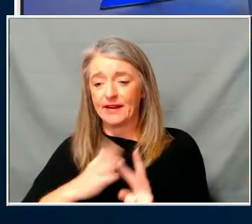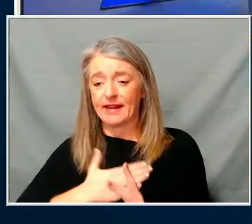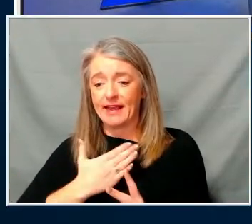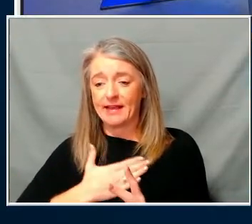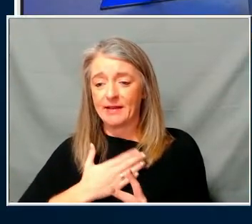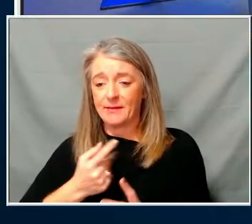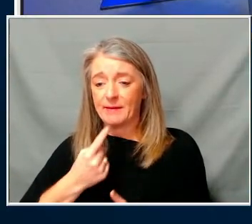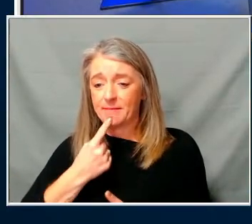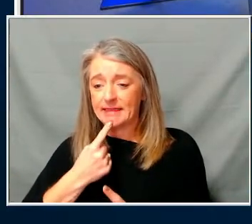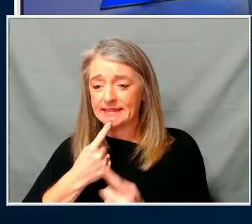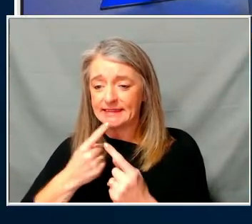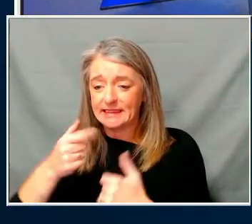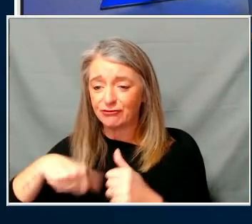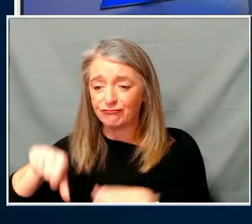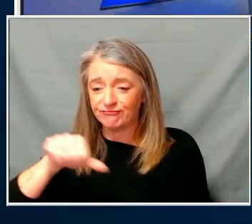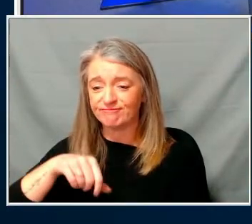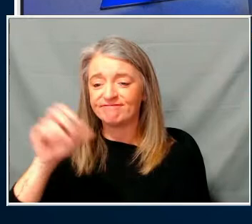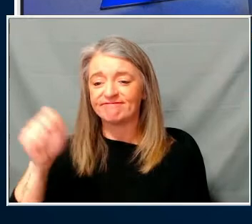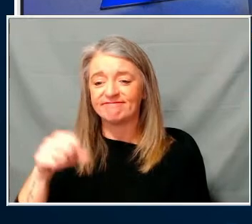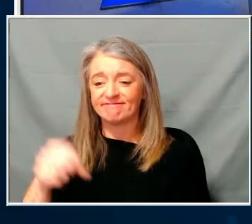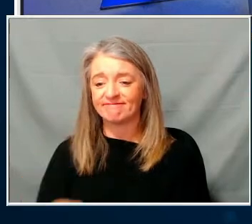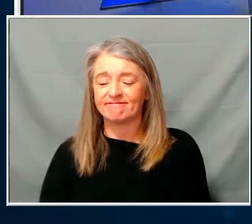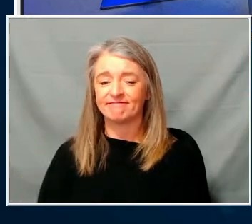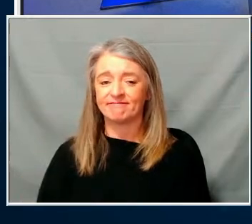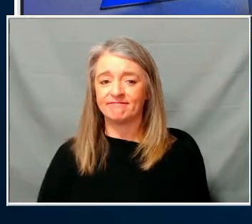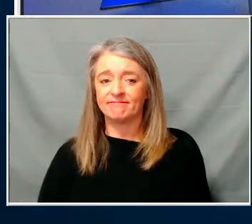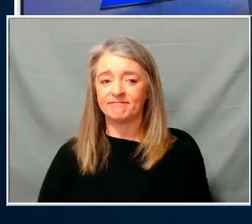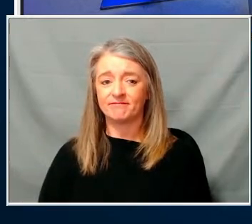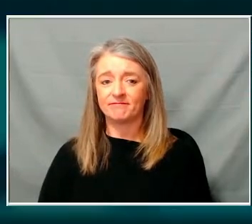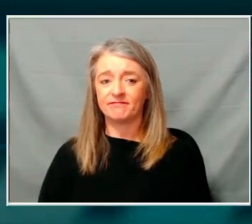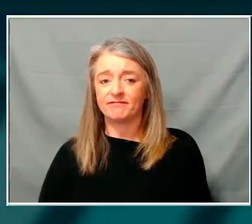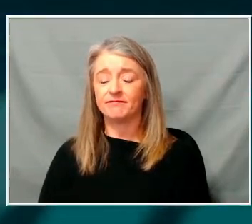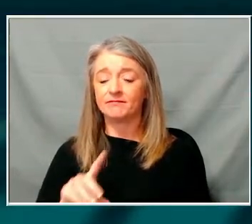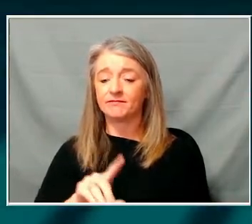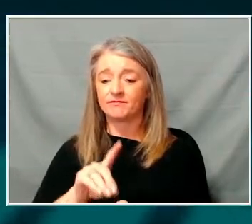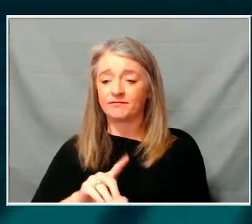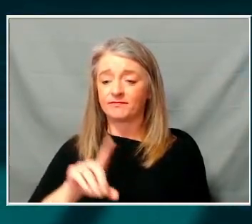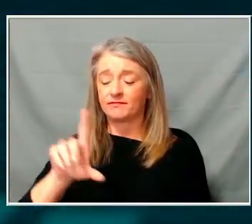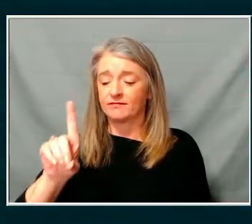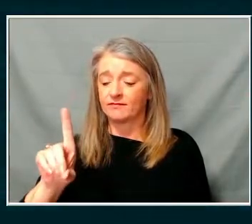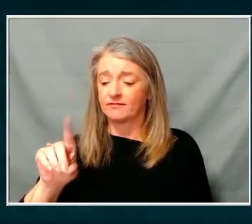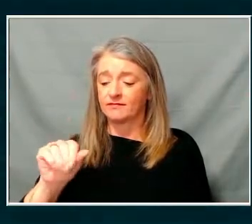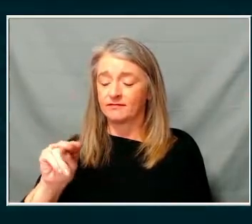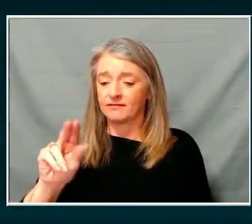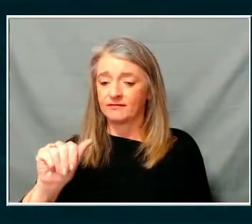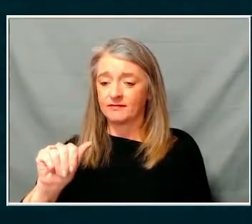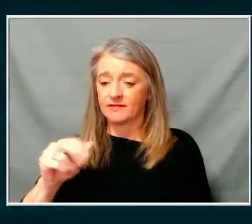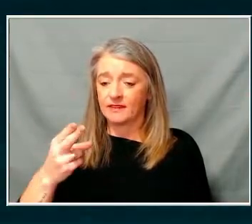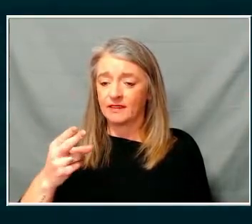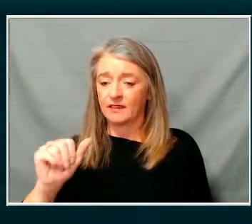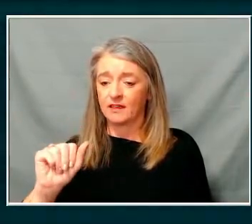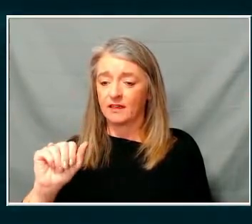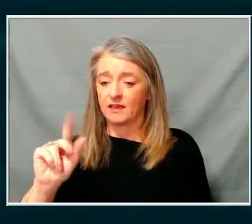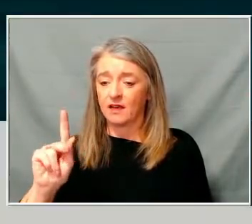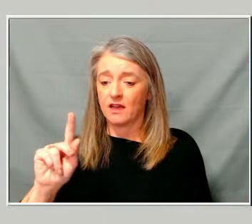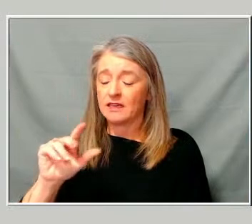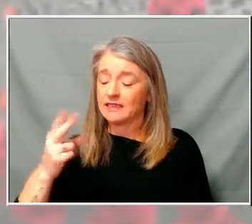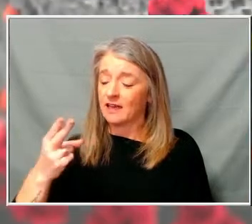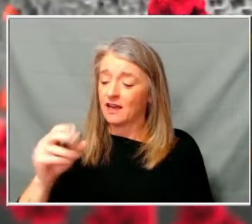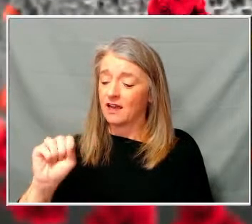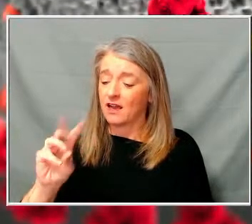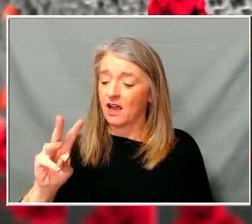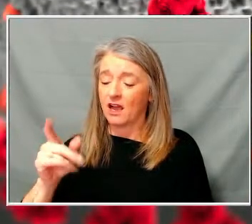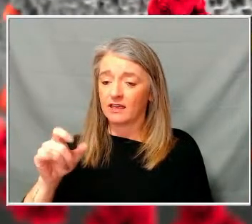them. I did. Let's turn to Dr. Dana Hawkinson, Medical Director of Infection Prevention and Control, on this Monday morning with